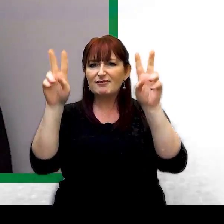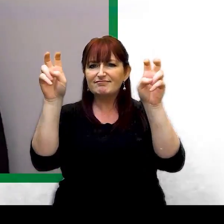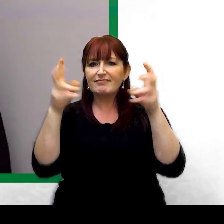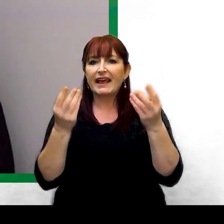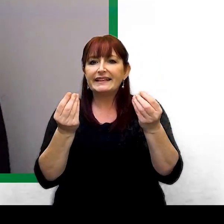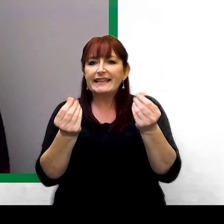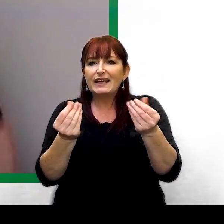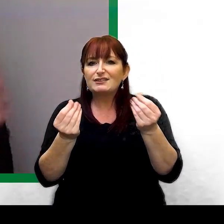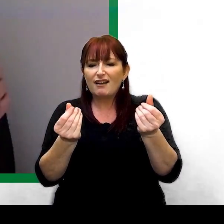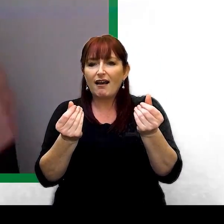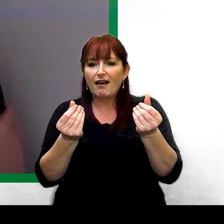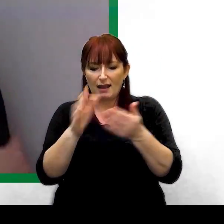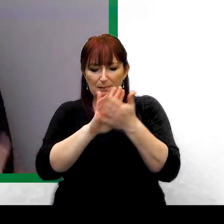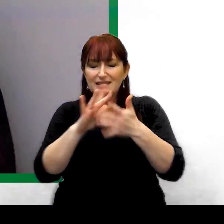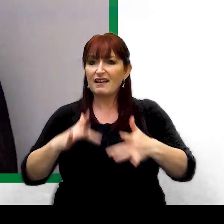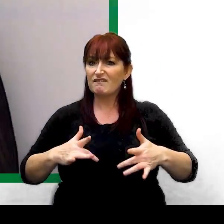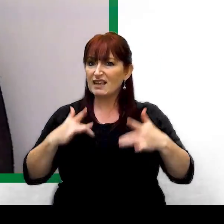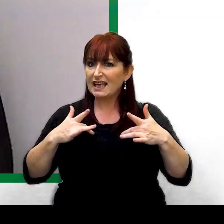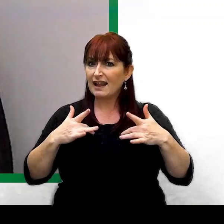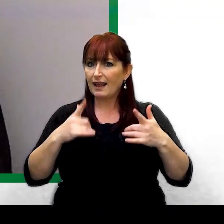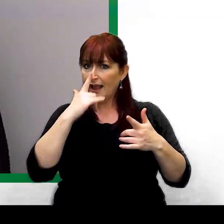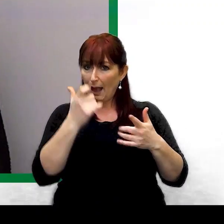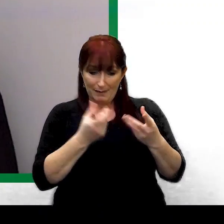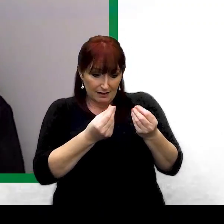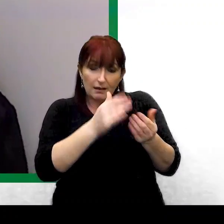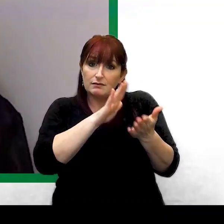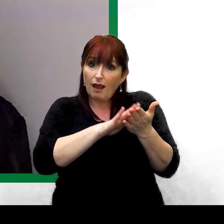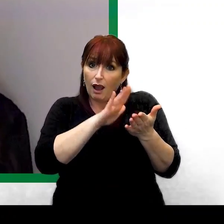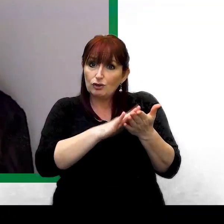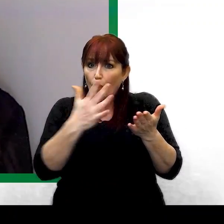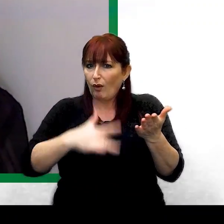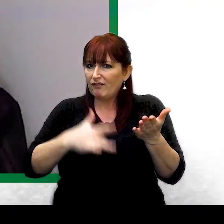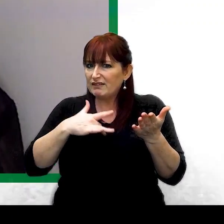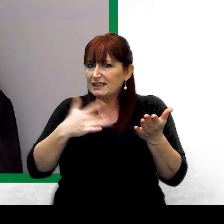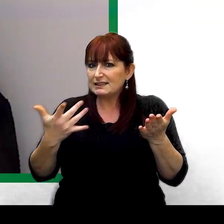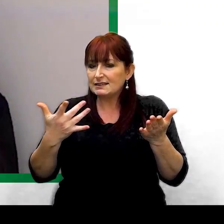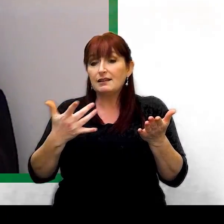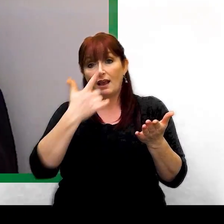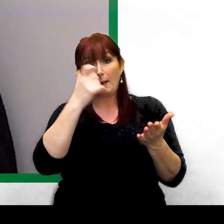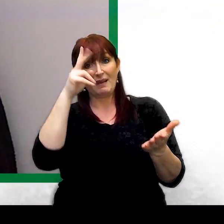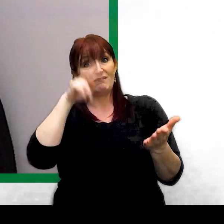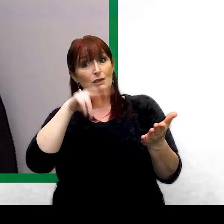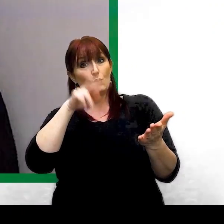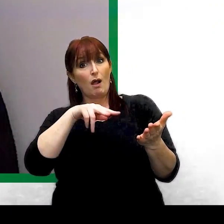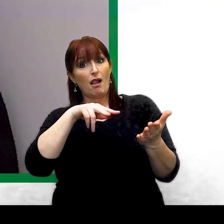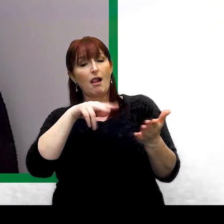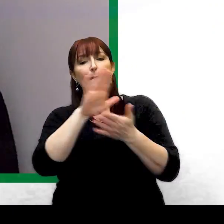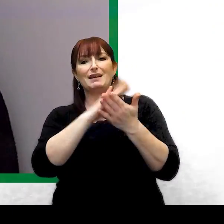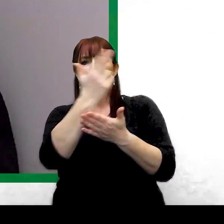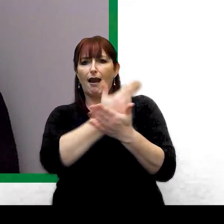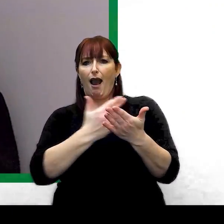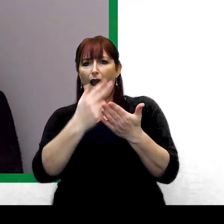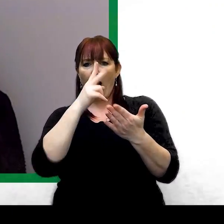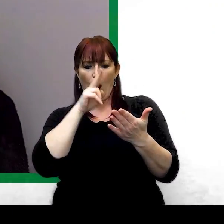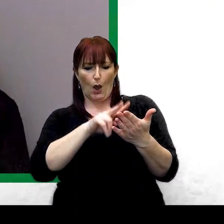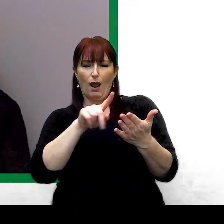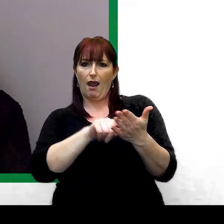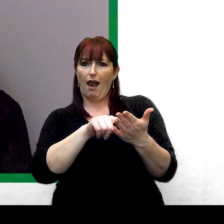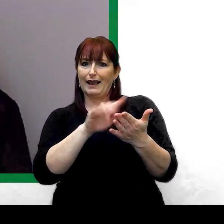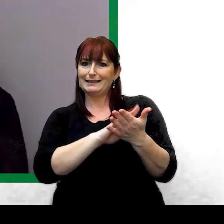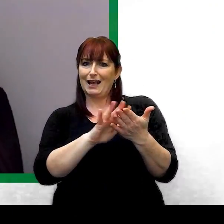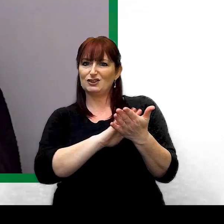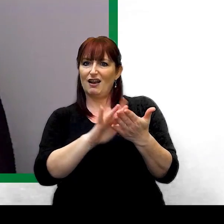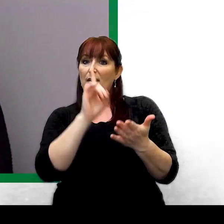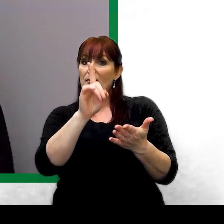feels. It can be the physical feeling of touching a material, or it can be visual, so that the art looks like it has a texture, but it